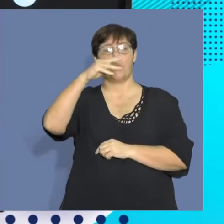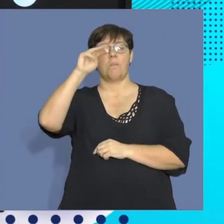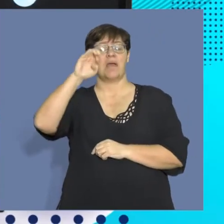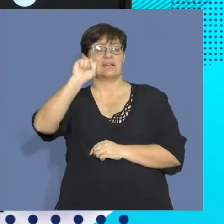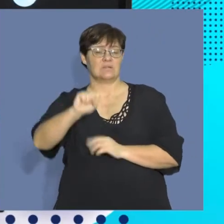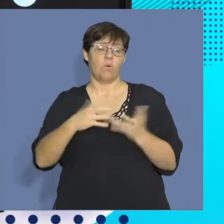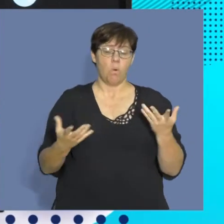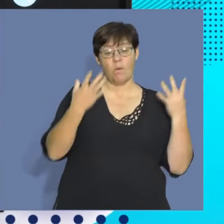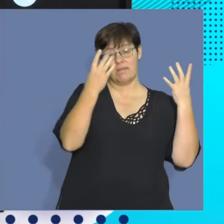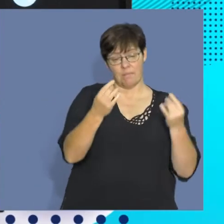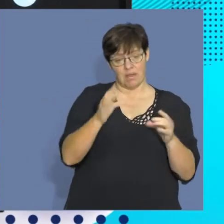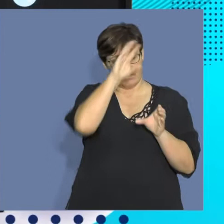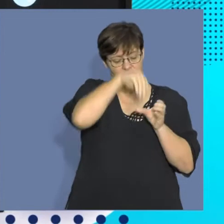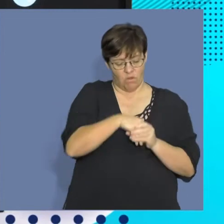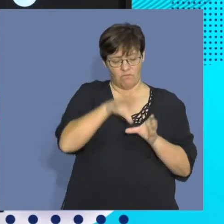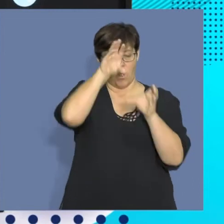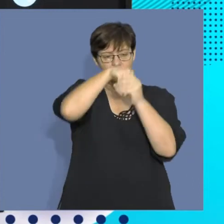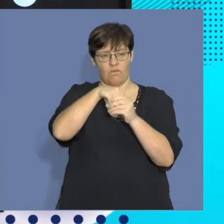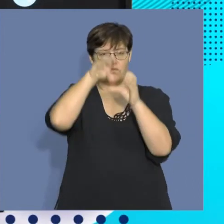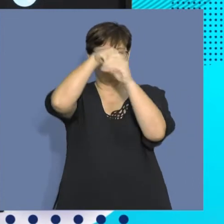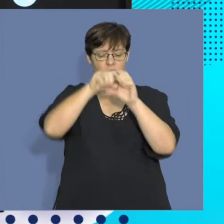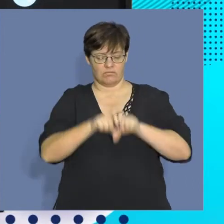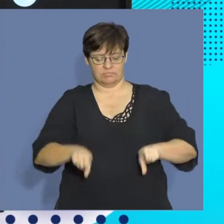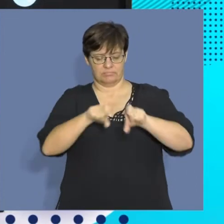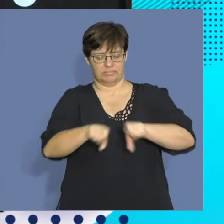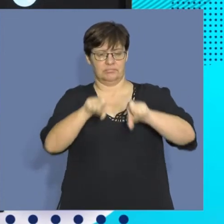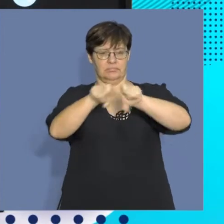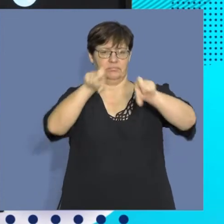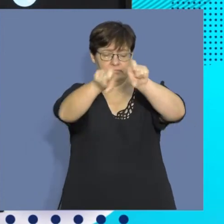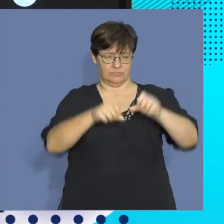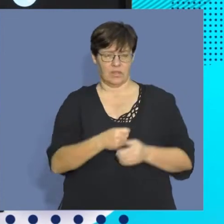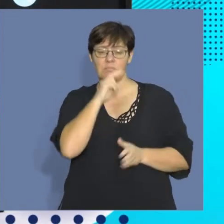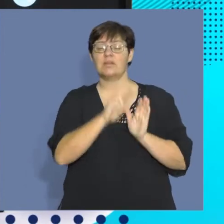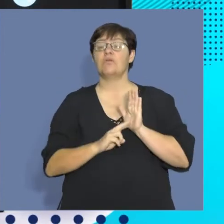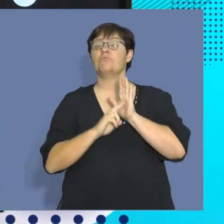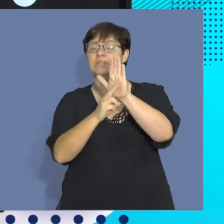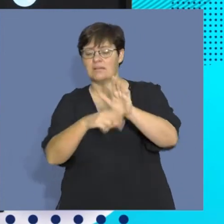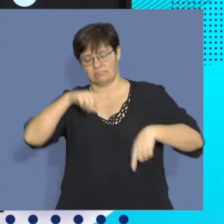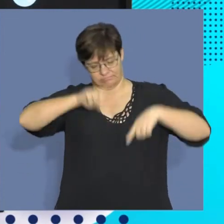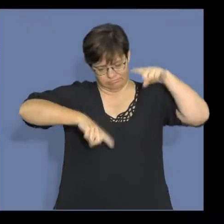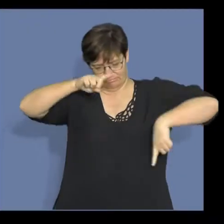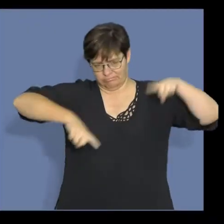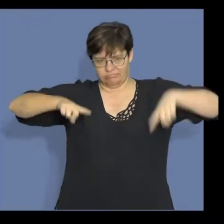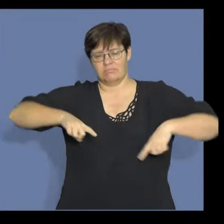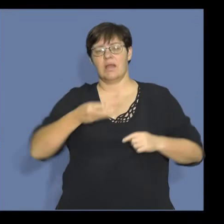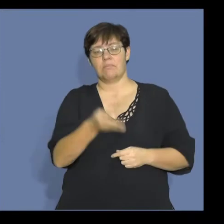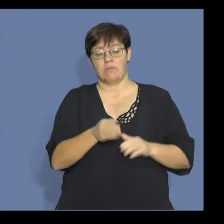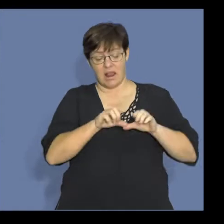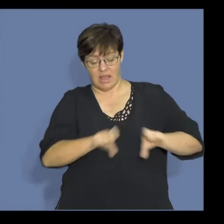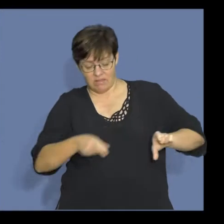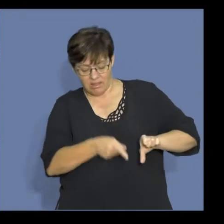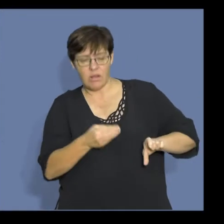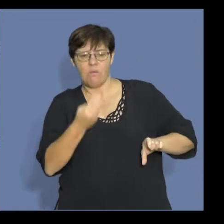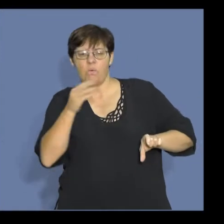biomass or numbers into these ecological pyramids. Again, a representation of the different organisms at